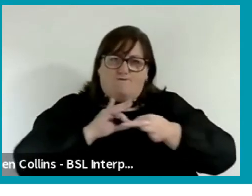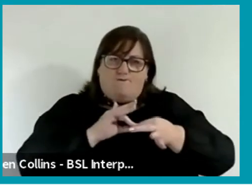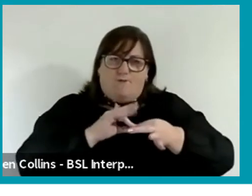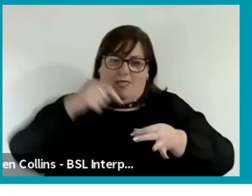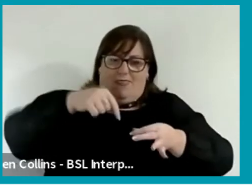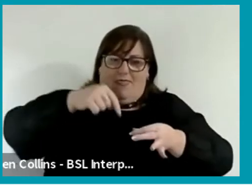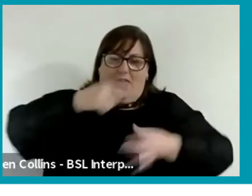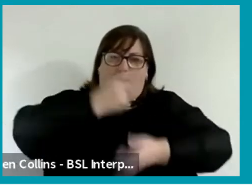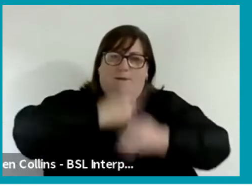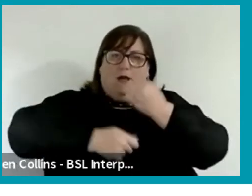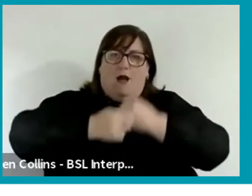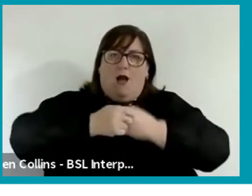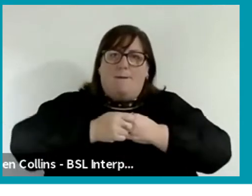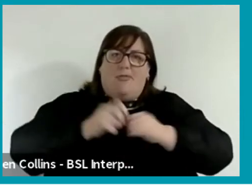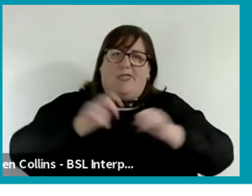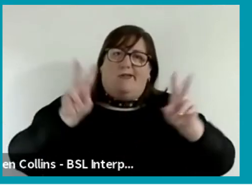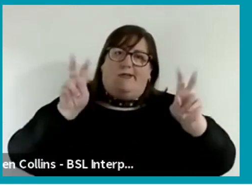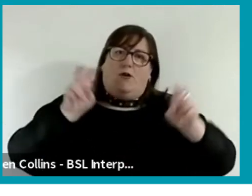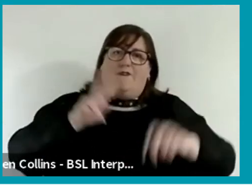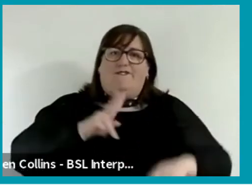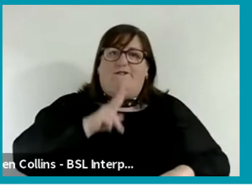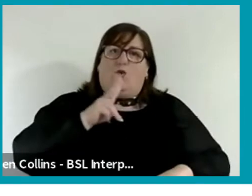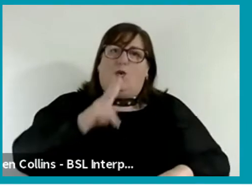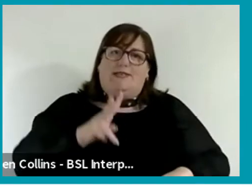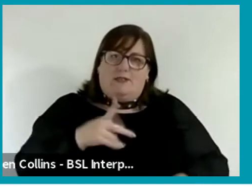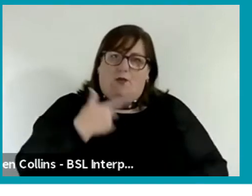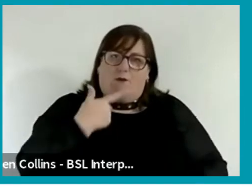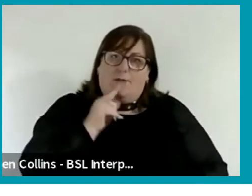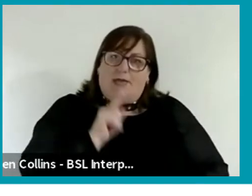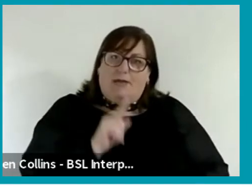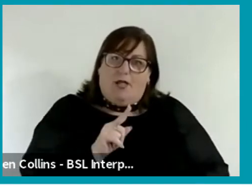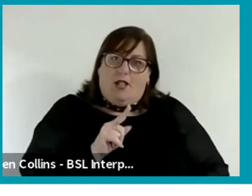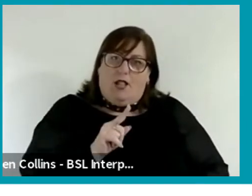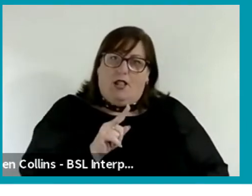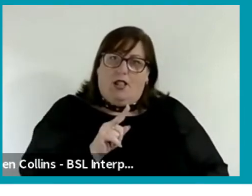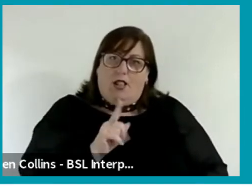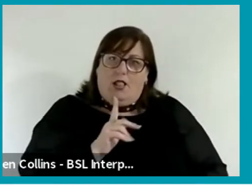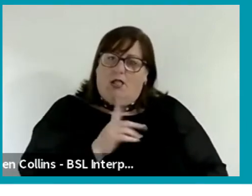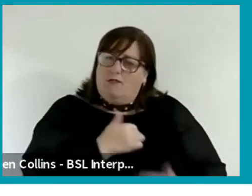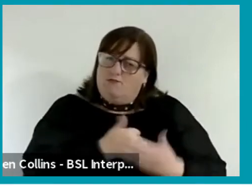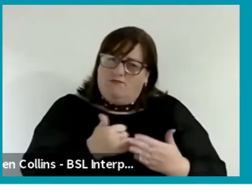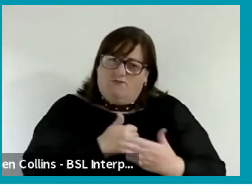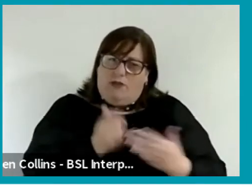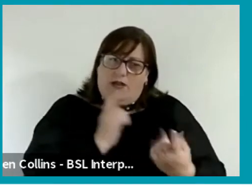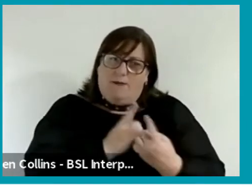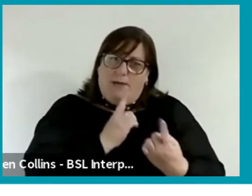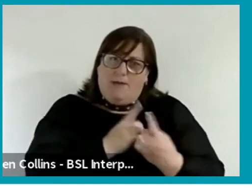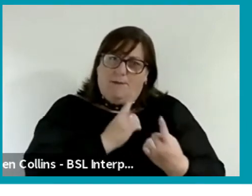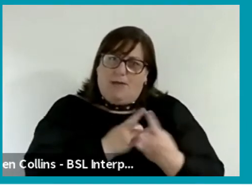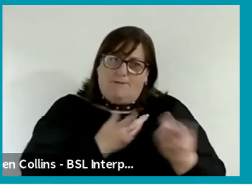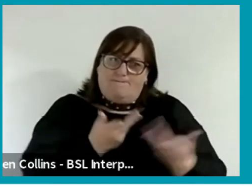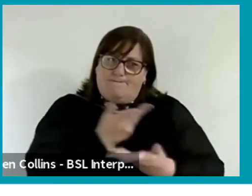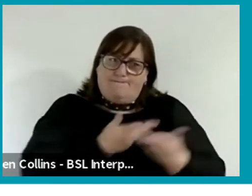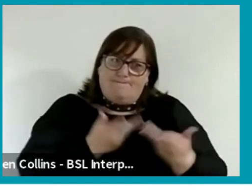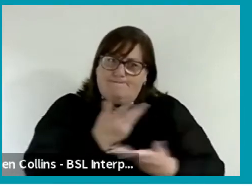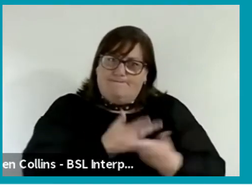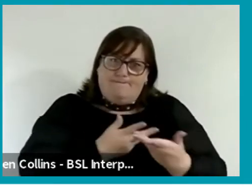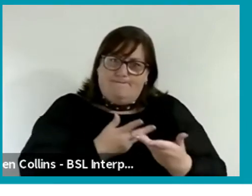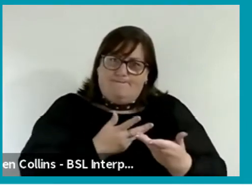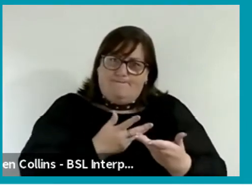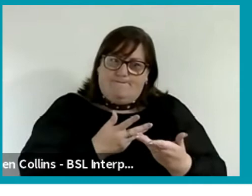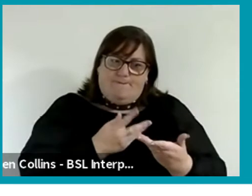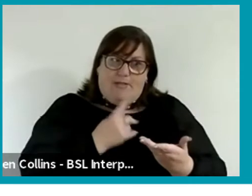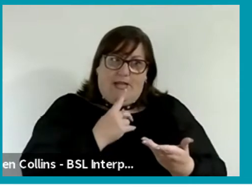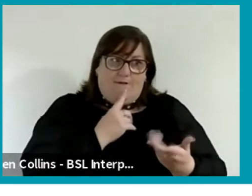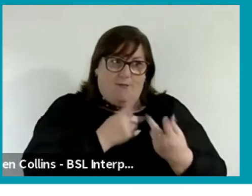And we meet regularly and sort of inform and advise the executive really on sort of process